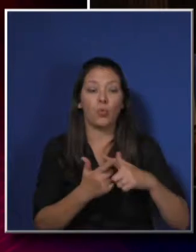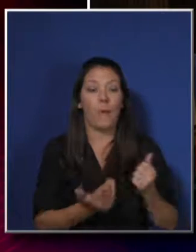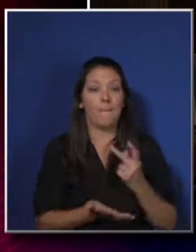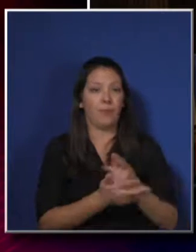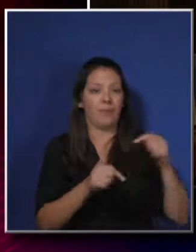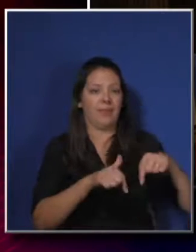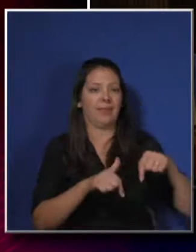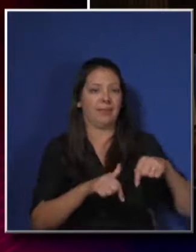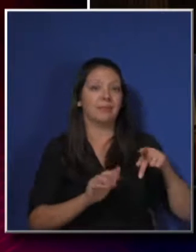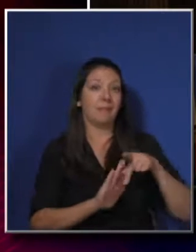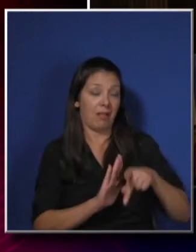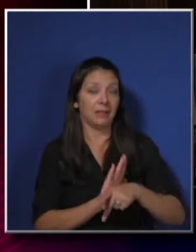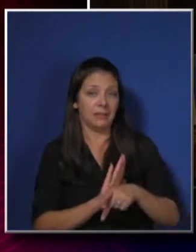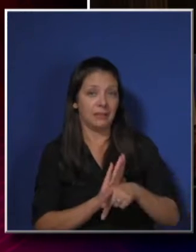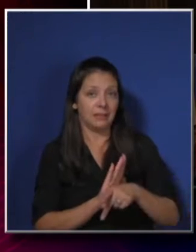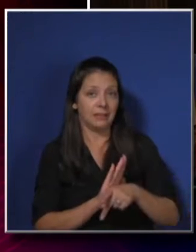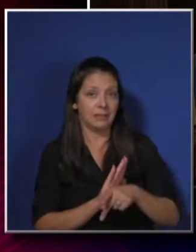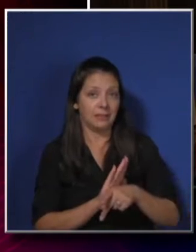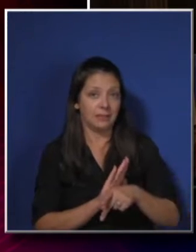policy.